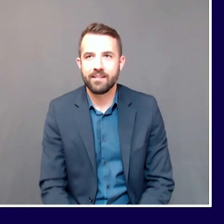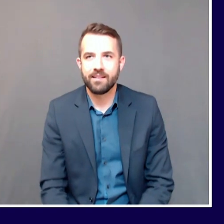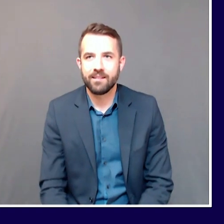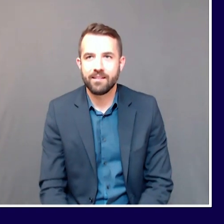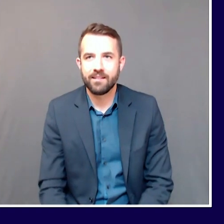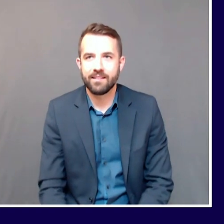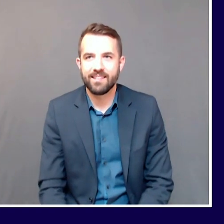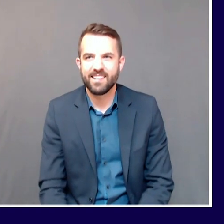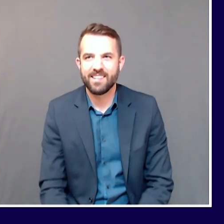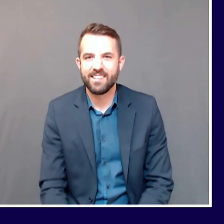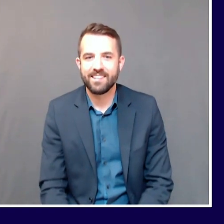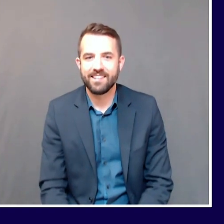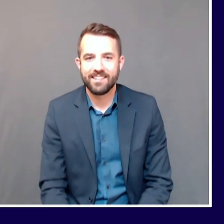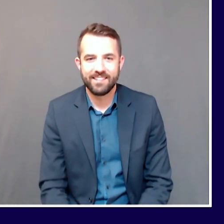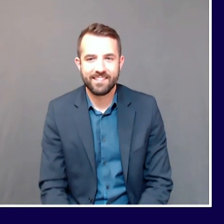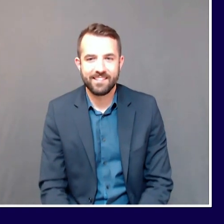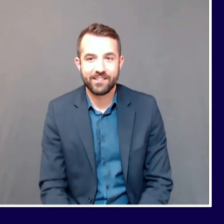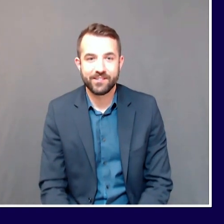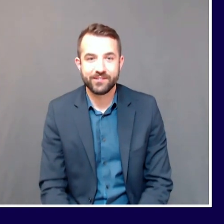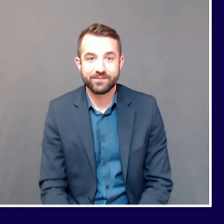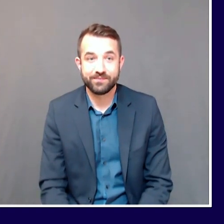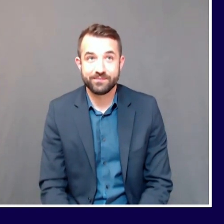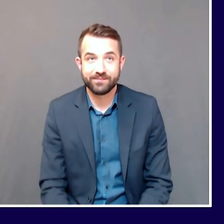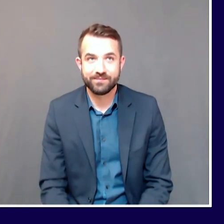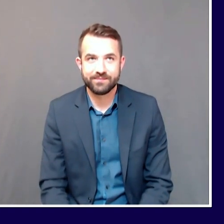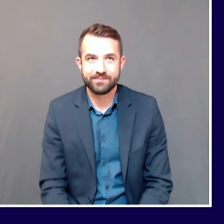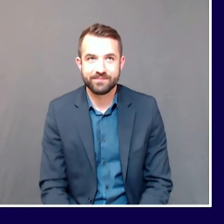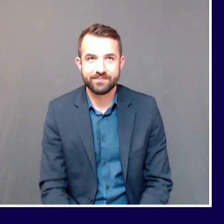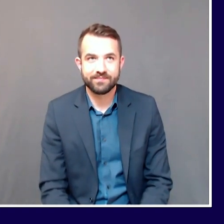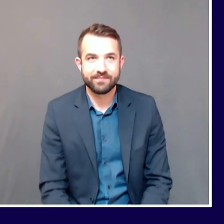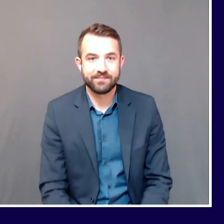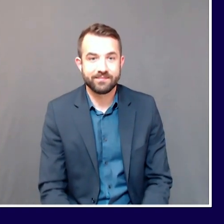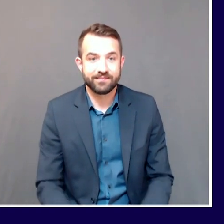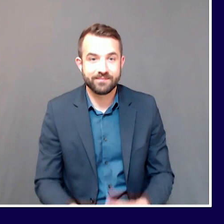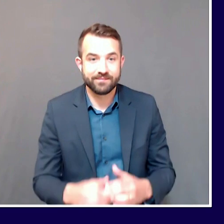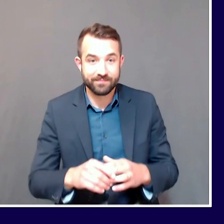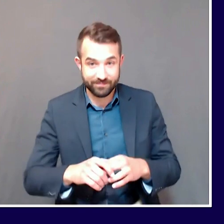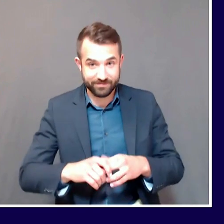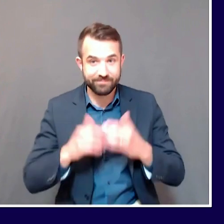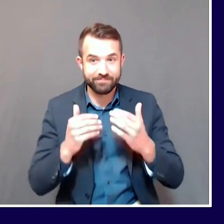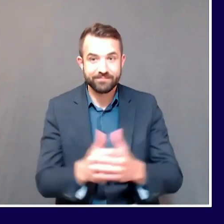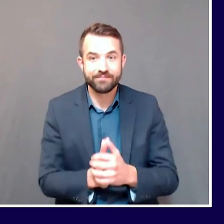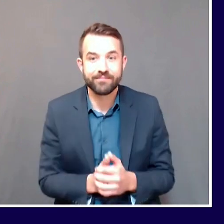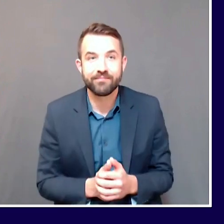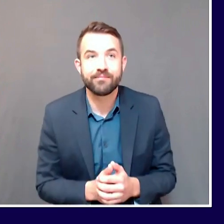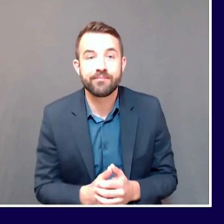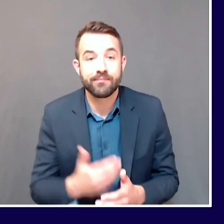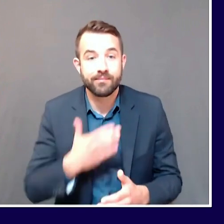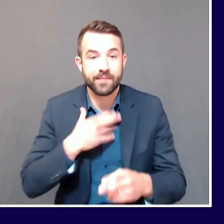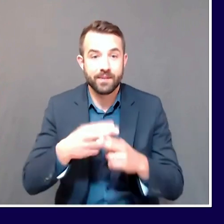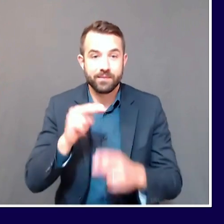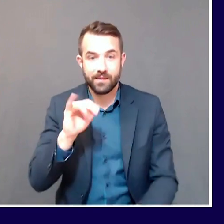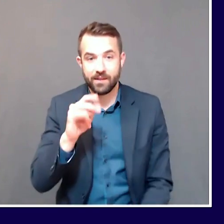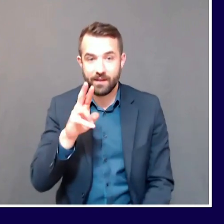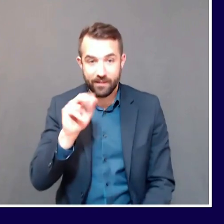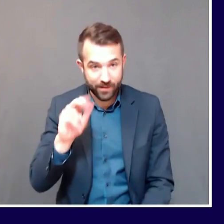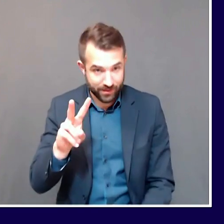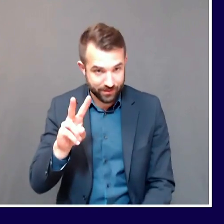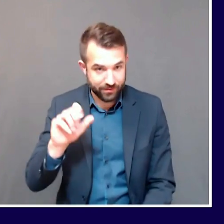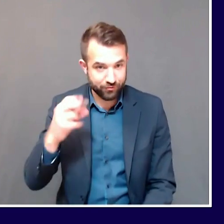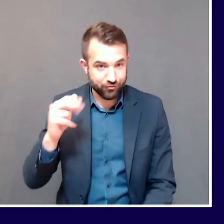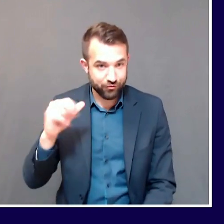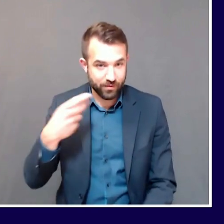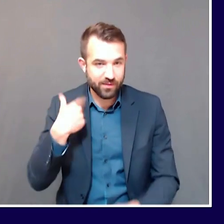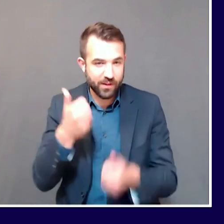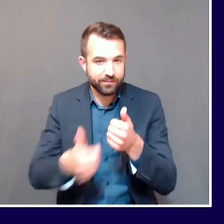We'll go ahead and get started, and I'd like to welcome everyone this afternoon. My name is Nirav Shah. I'm the director of the State of